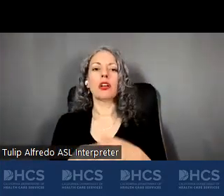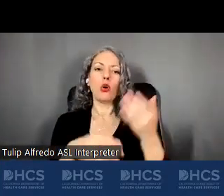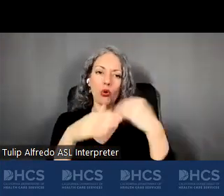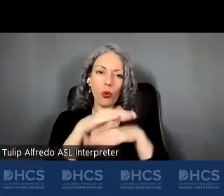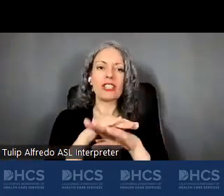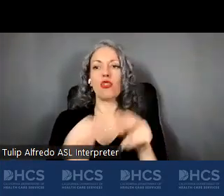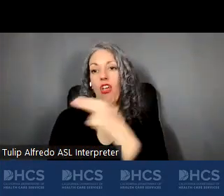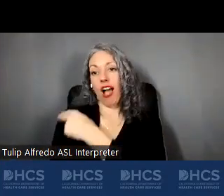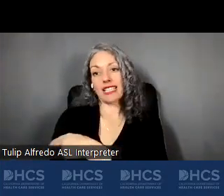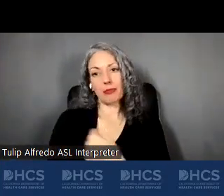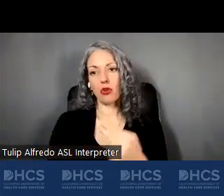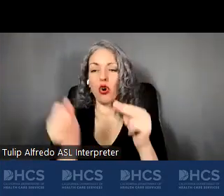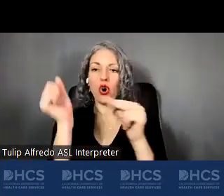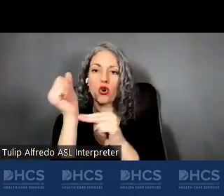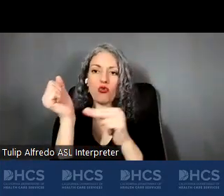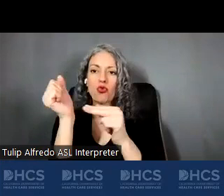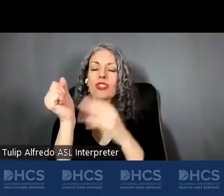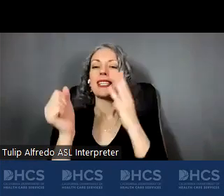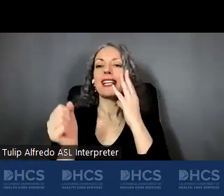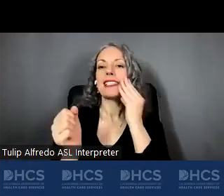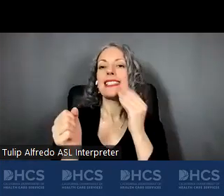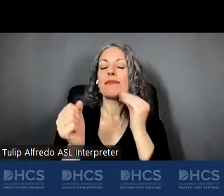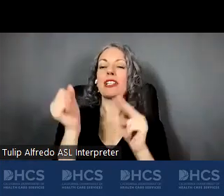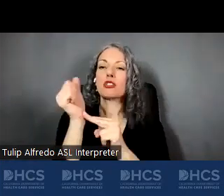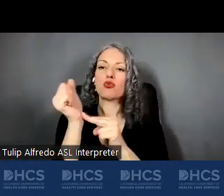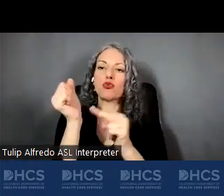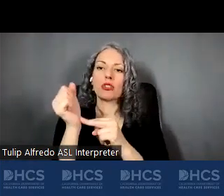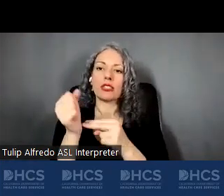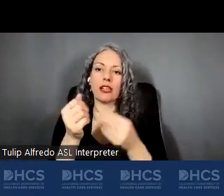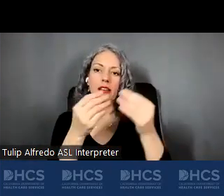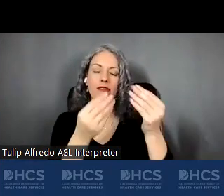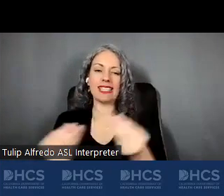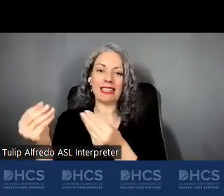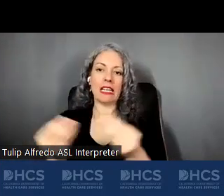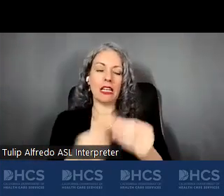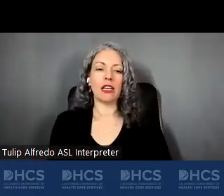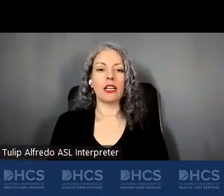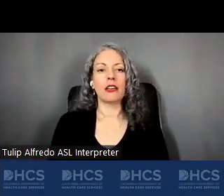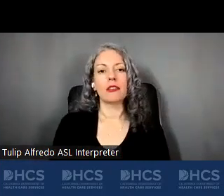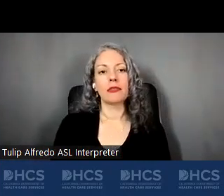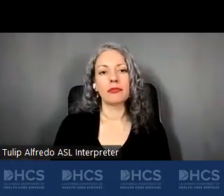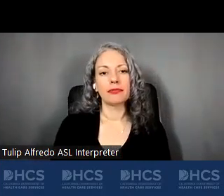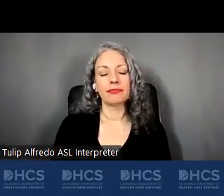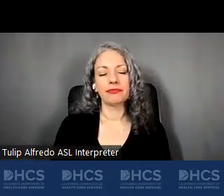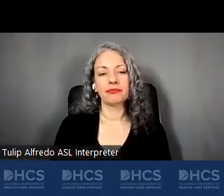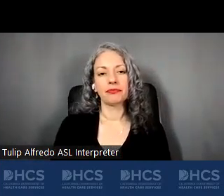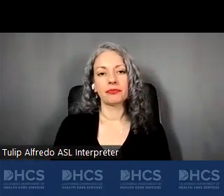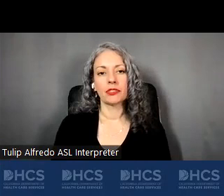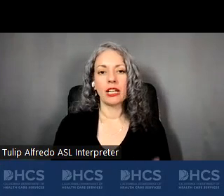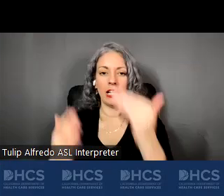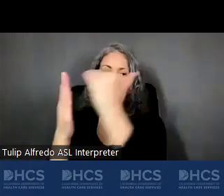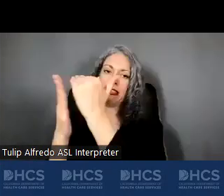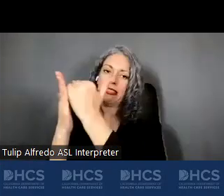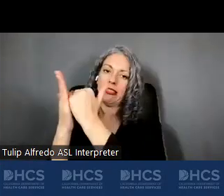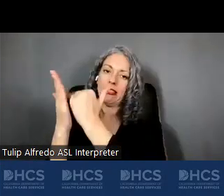hospital or a skilled nursing facility. Okay, we can move to the next slide. Okay, so this is a list of